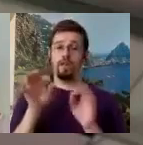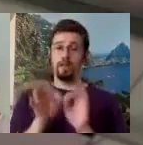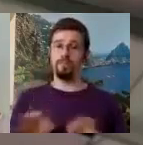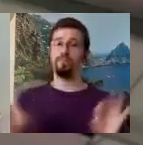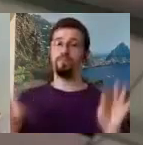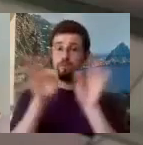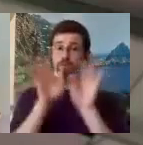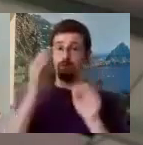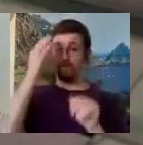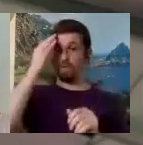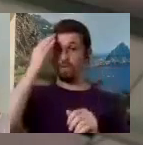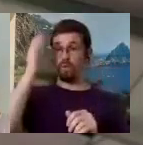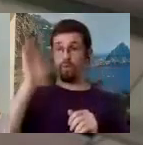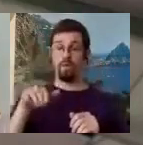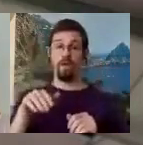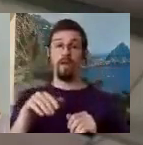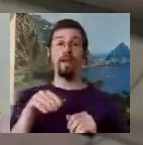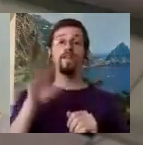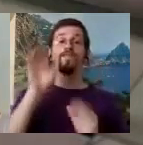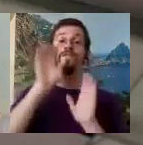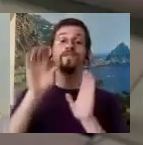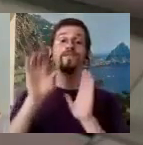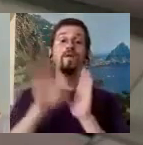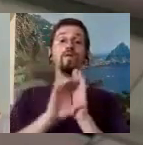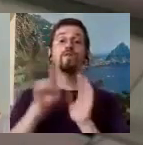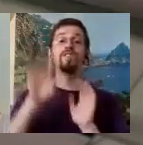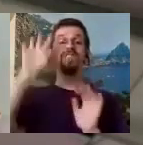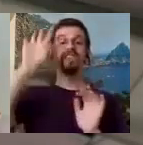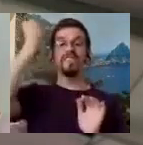we took during my stay there.